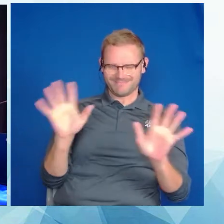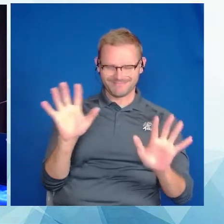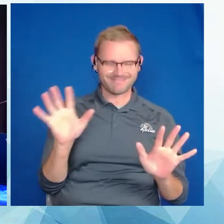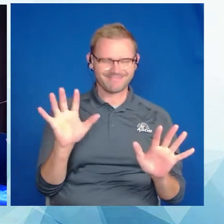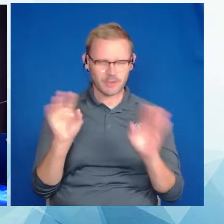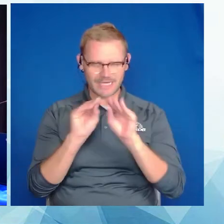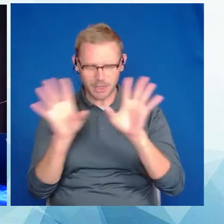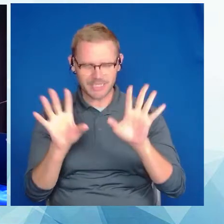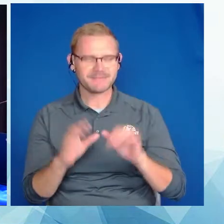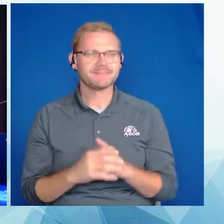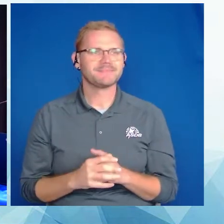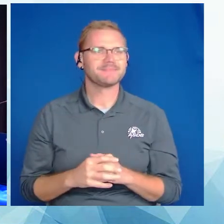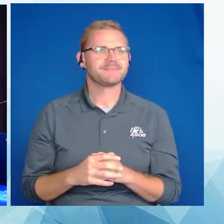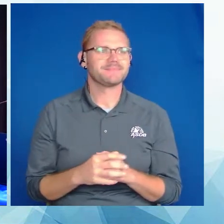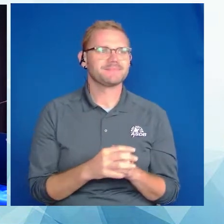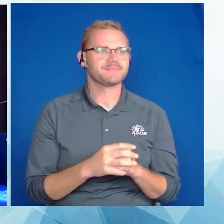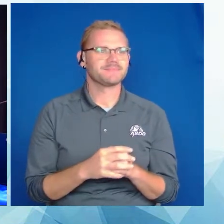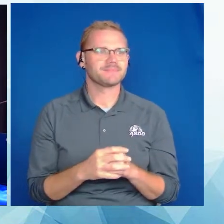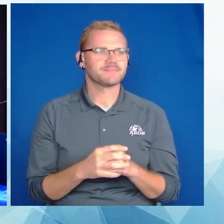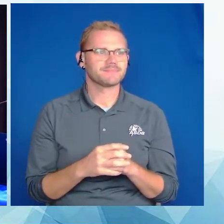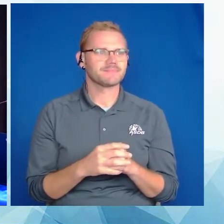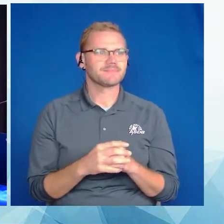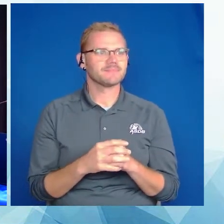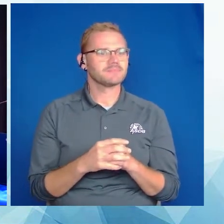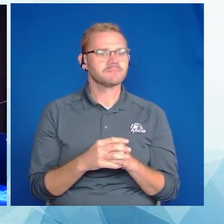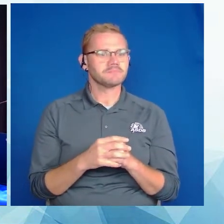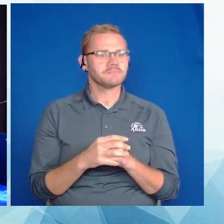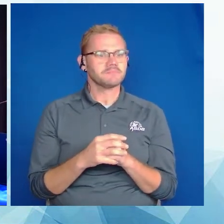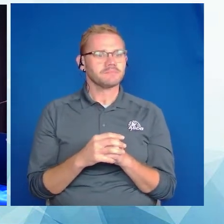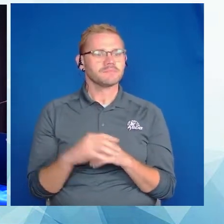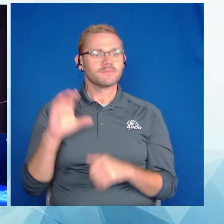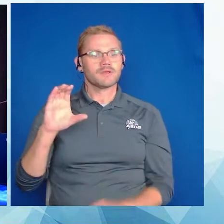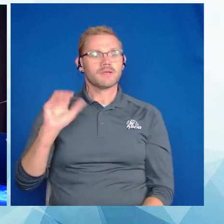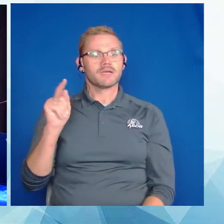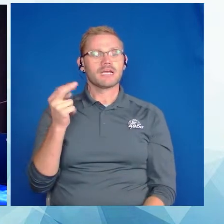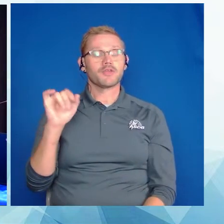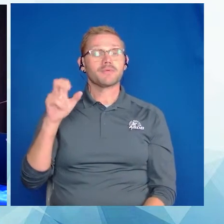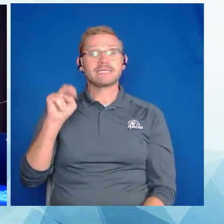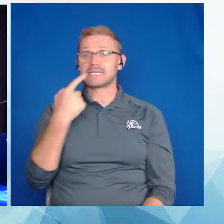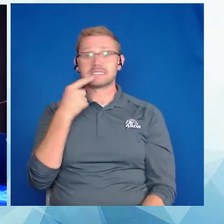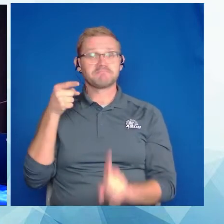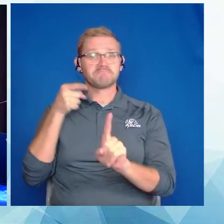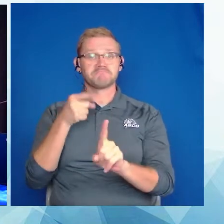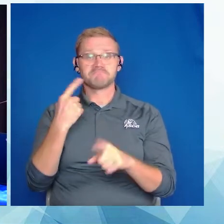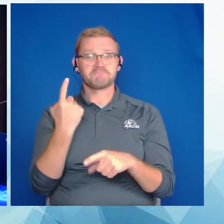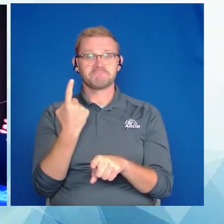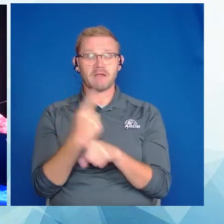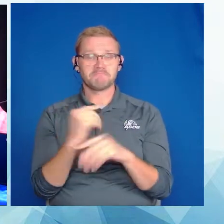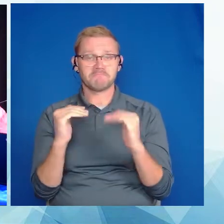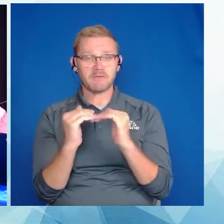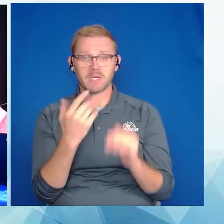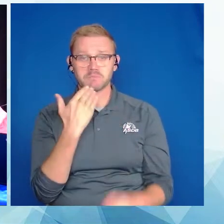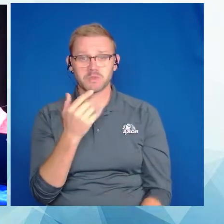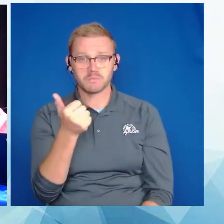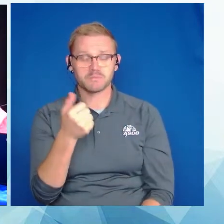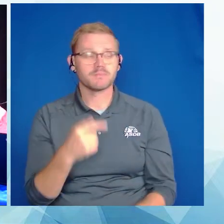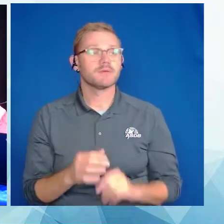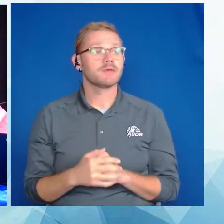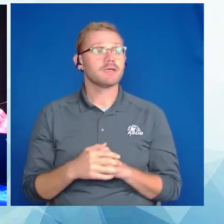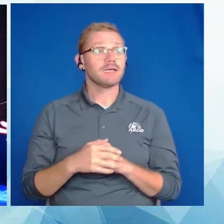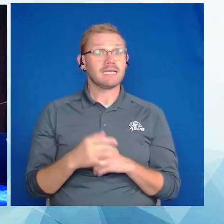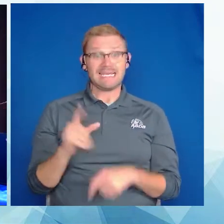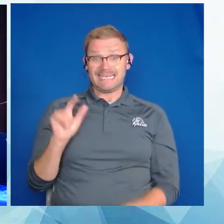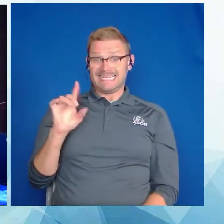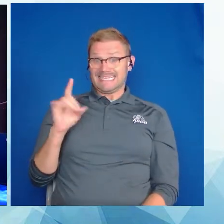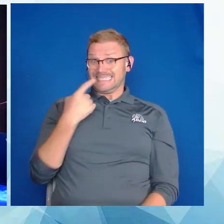So. That's a fair point. Okay, so do I need to do anything